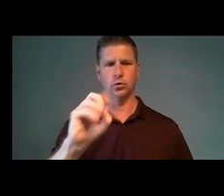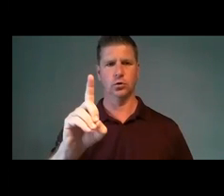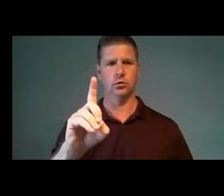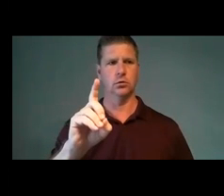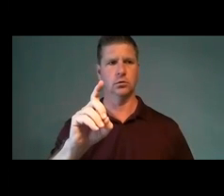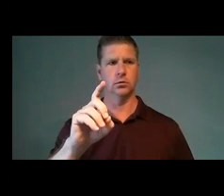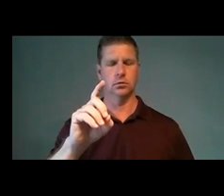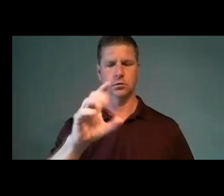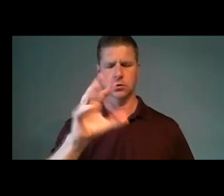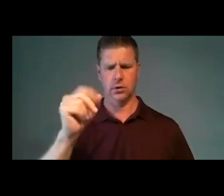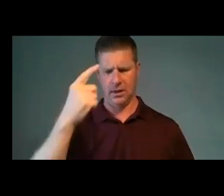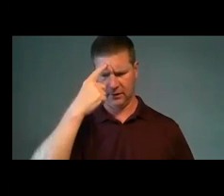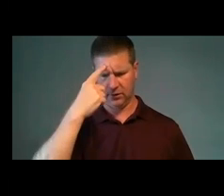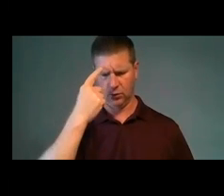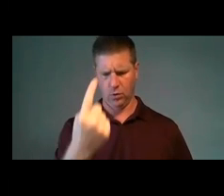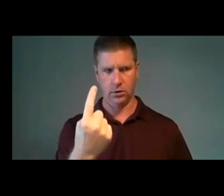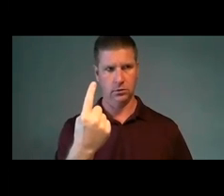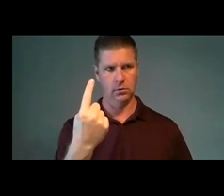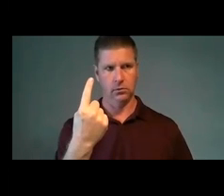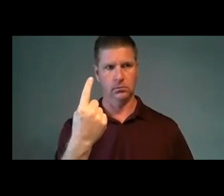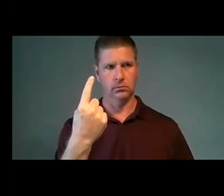and I think one